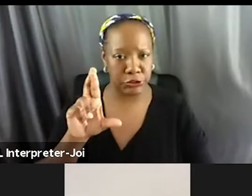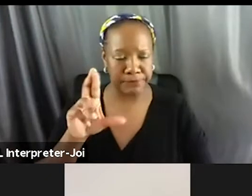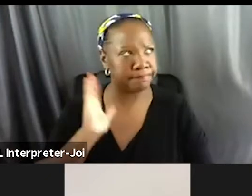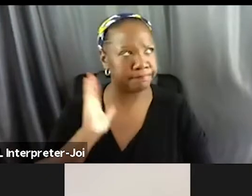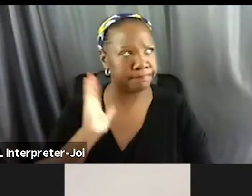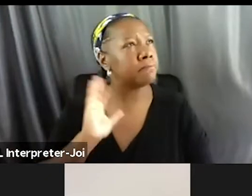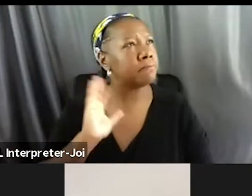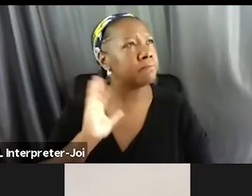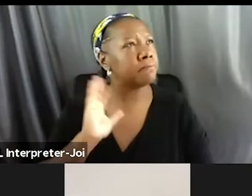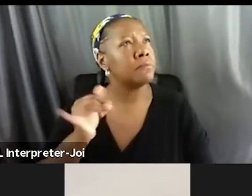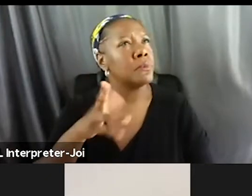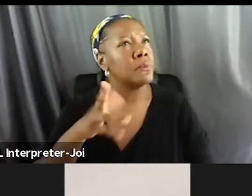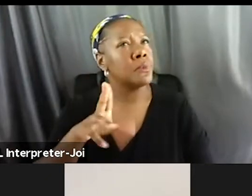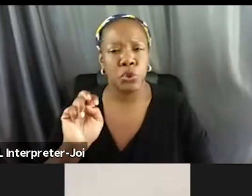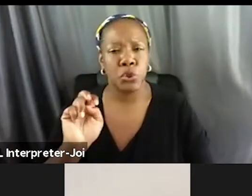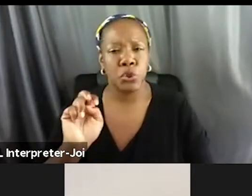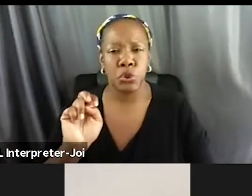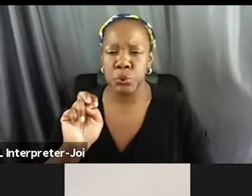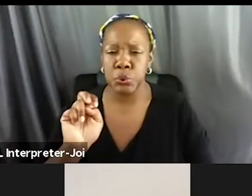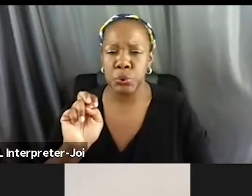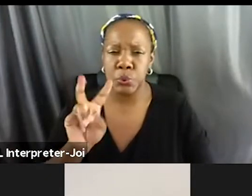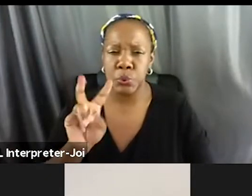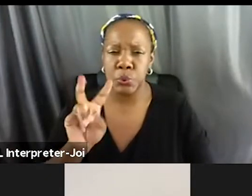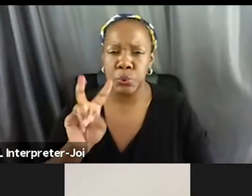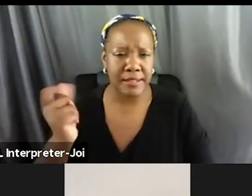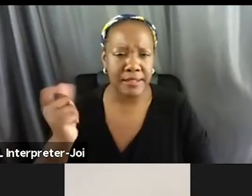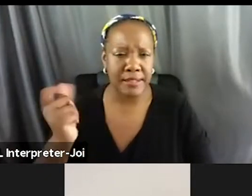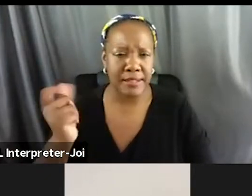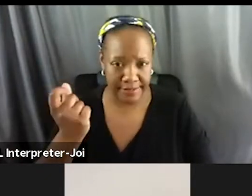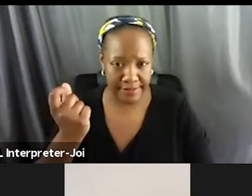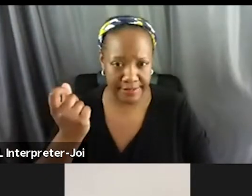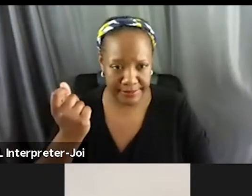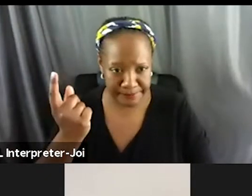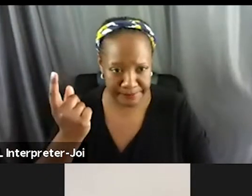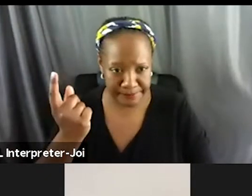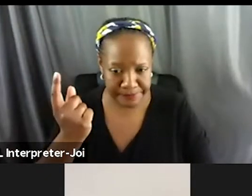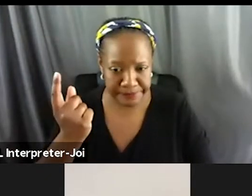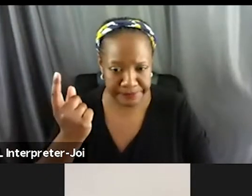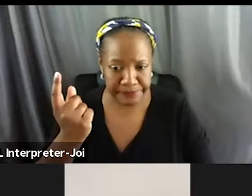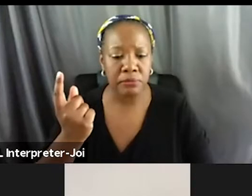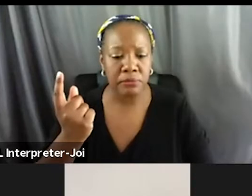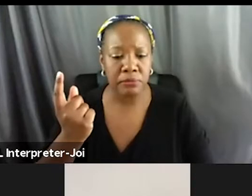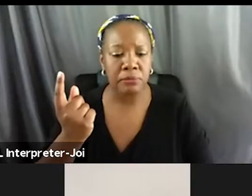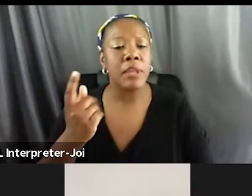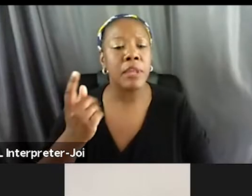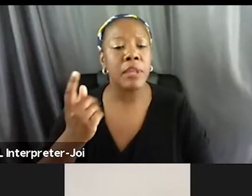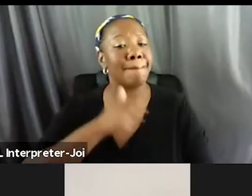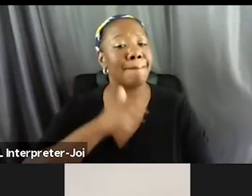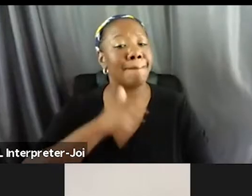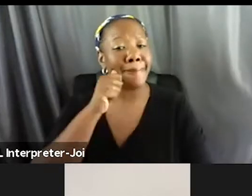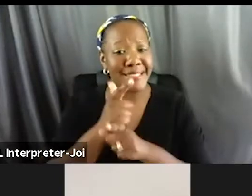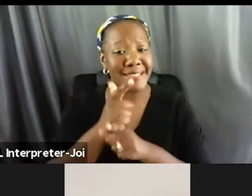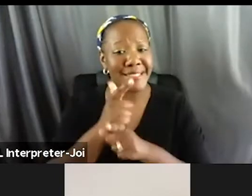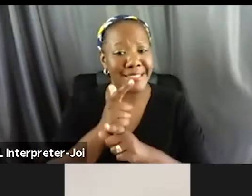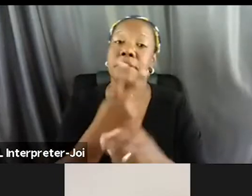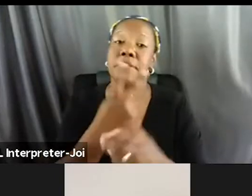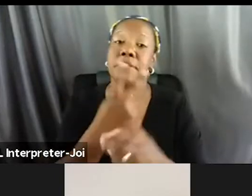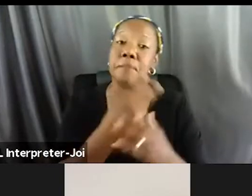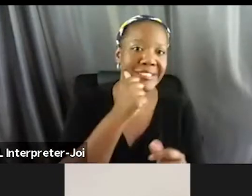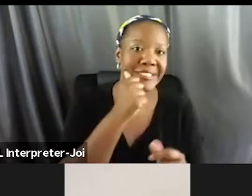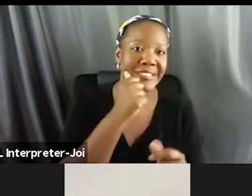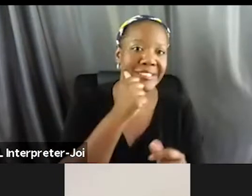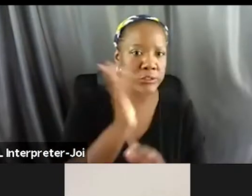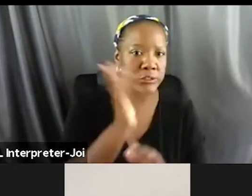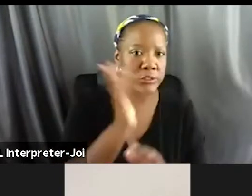June of 2011. And because I had a sister who died, both of my sisters died of lung cancer,